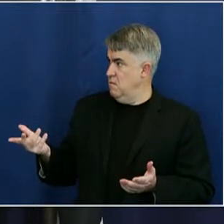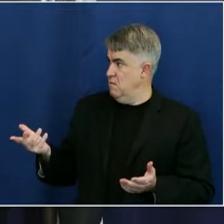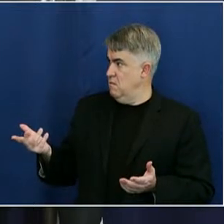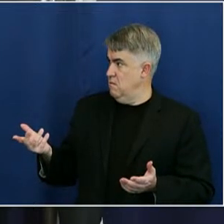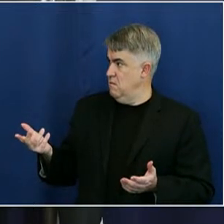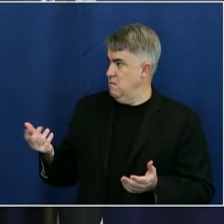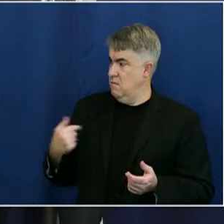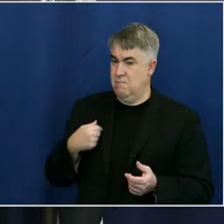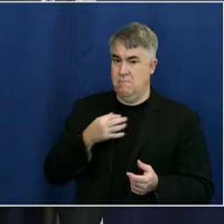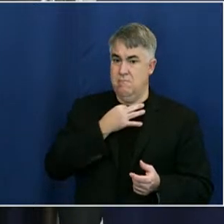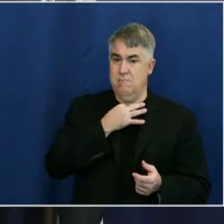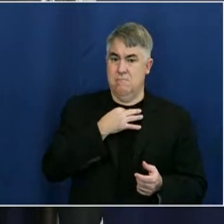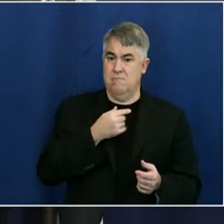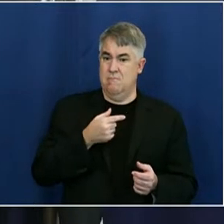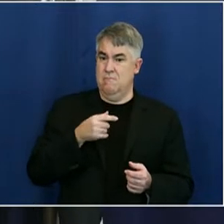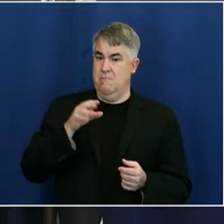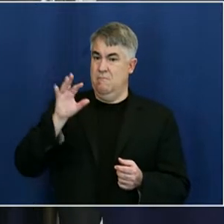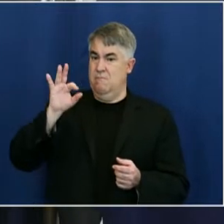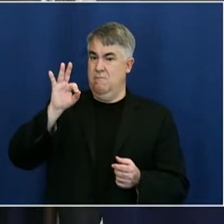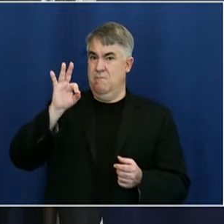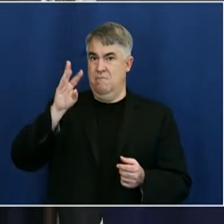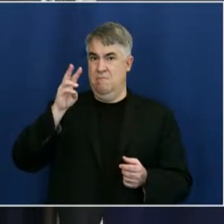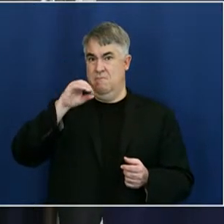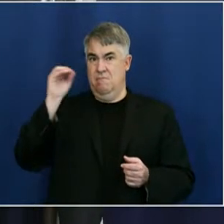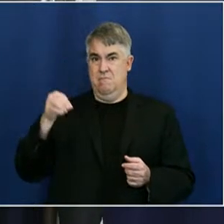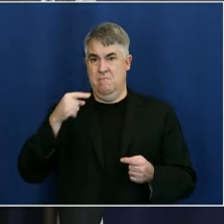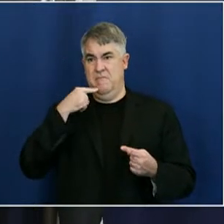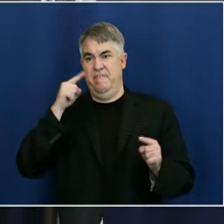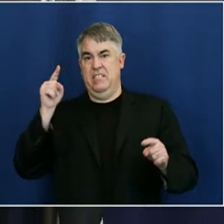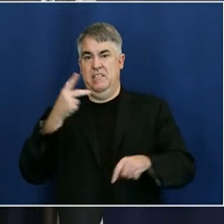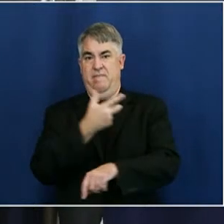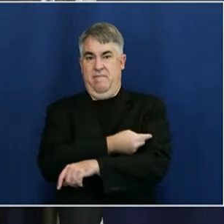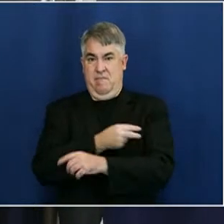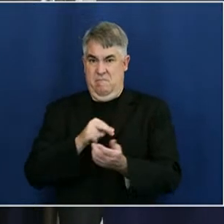96% in some cases? Are we seeing that? Is that data